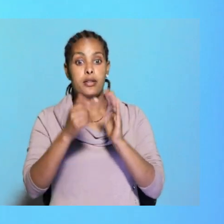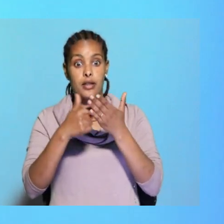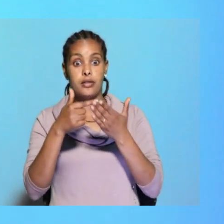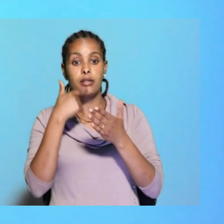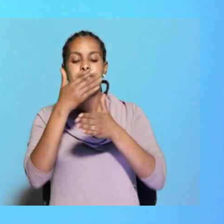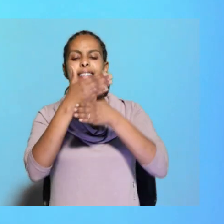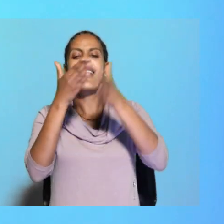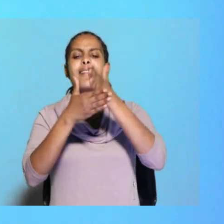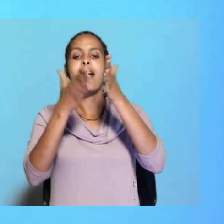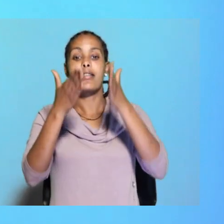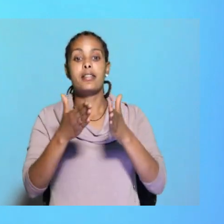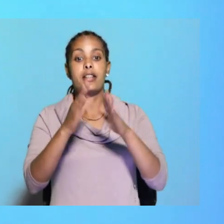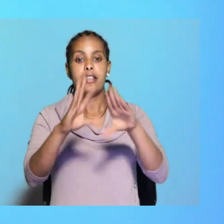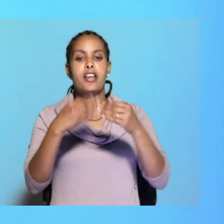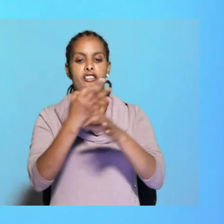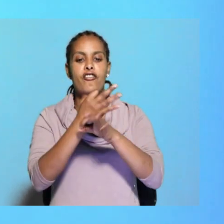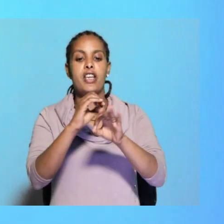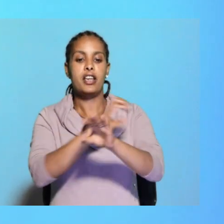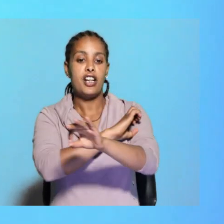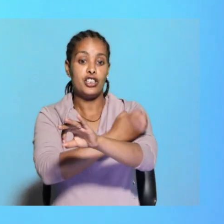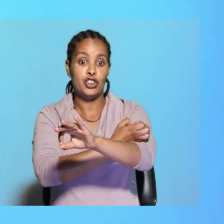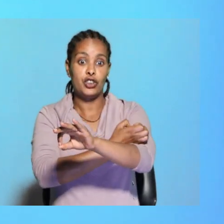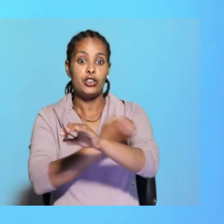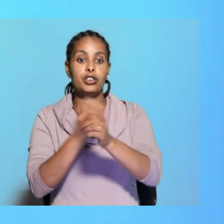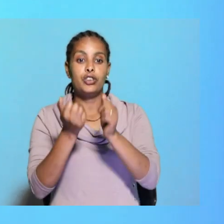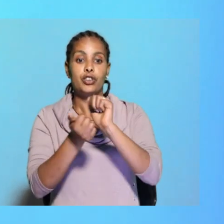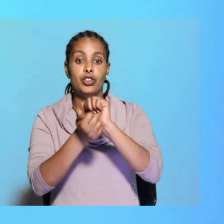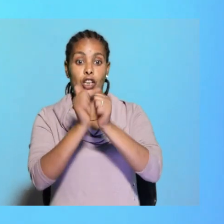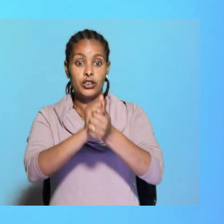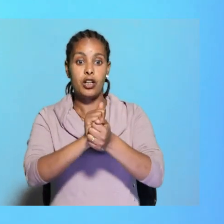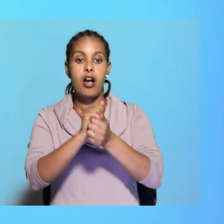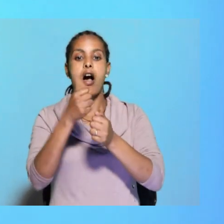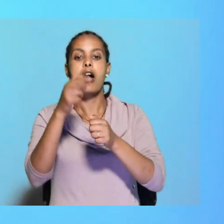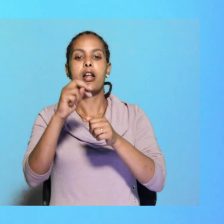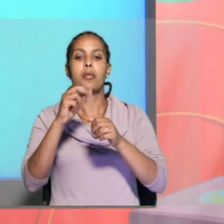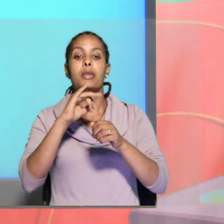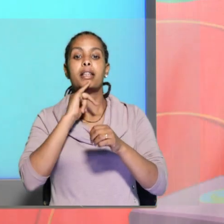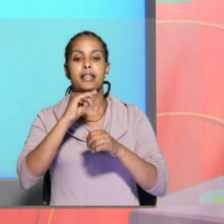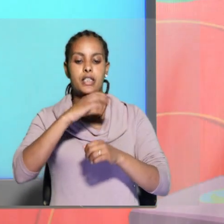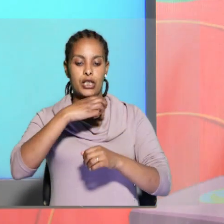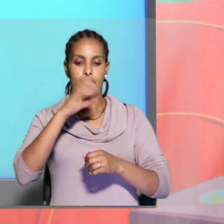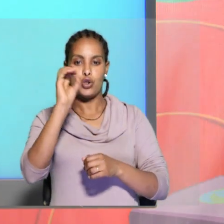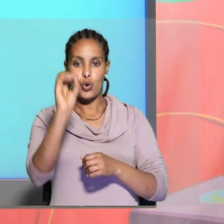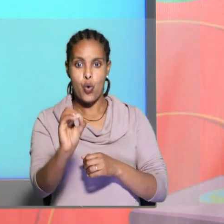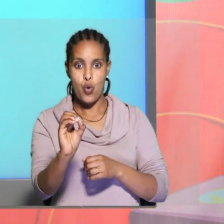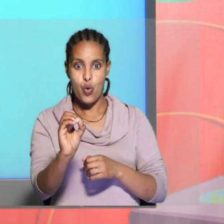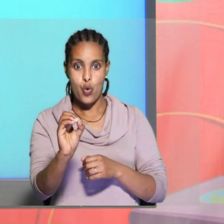the standard Gibbs free energy change for an element is 0.